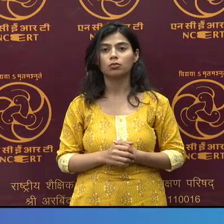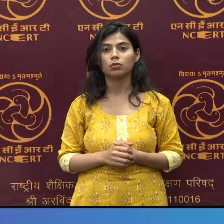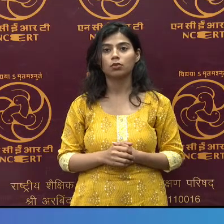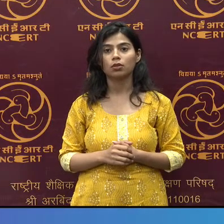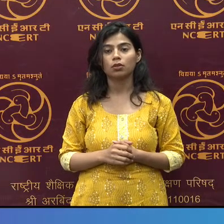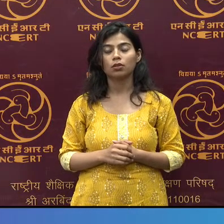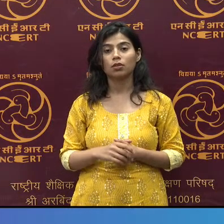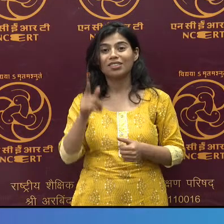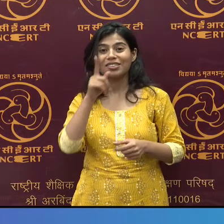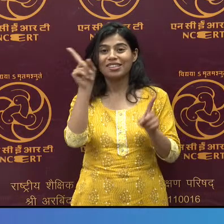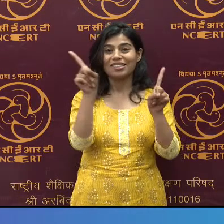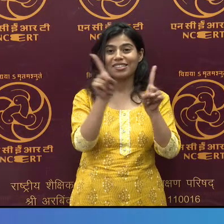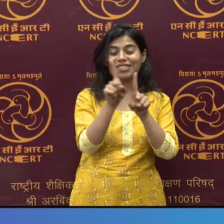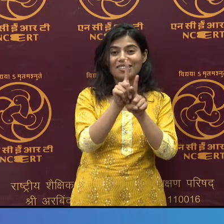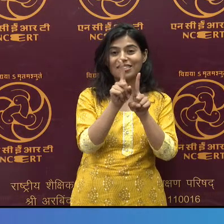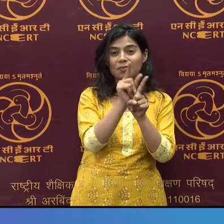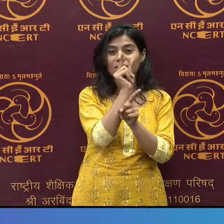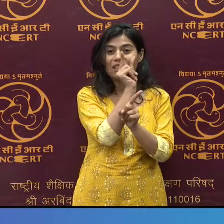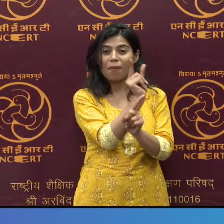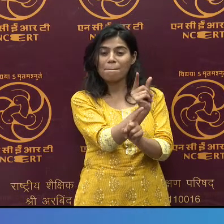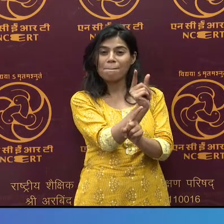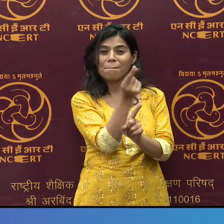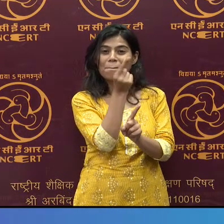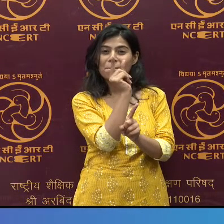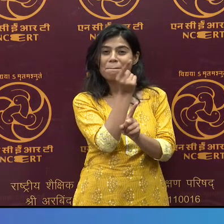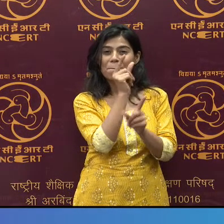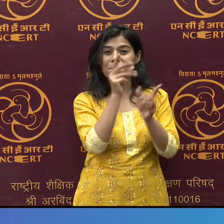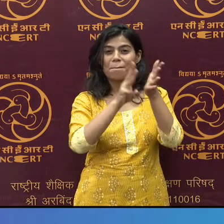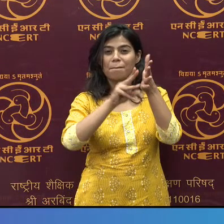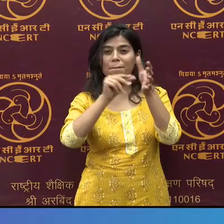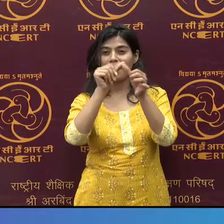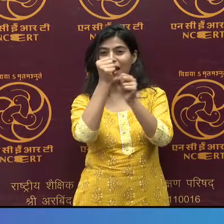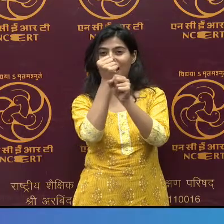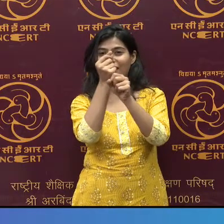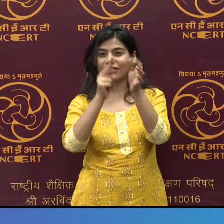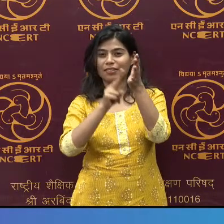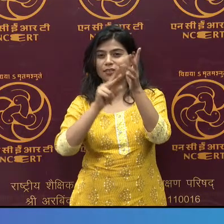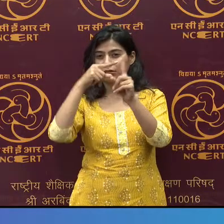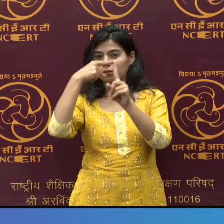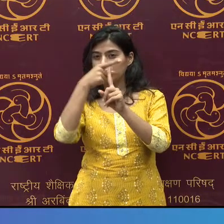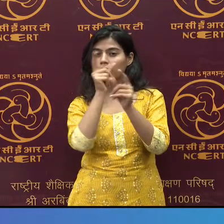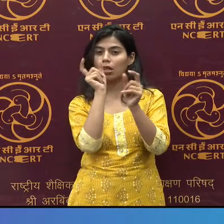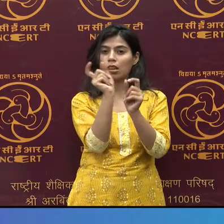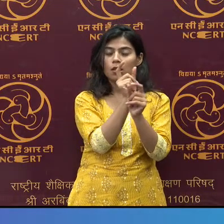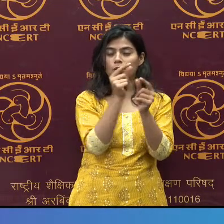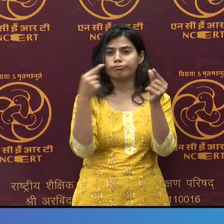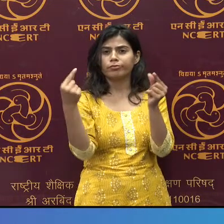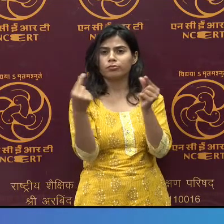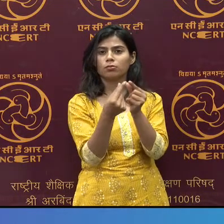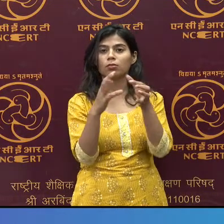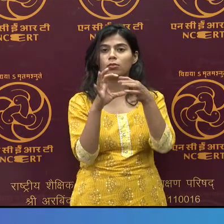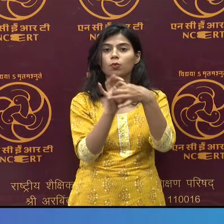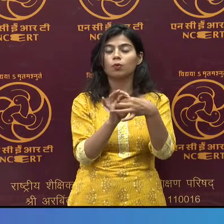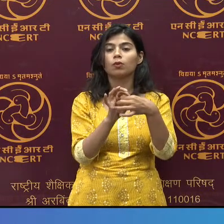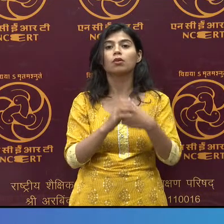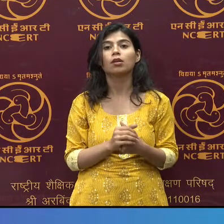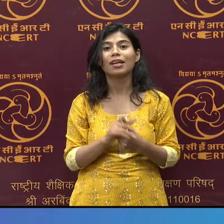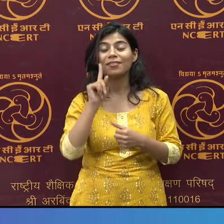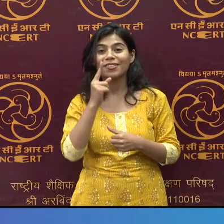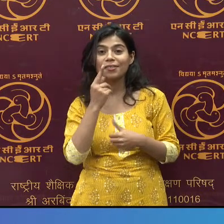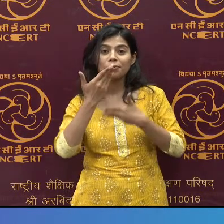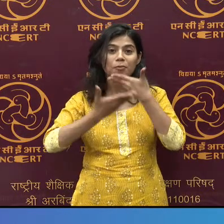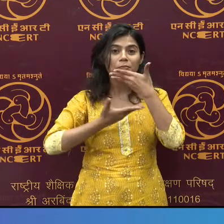magnets to attract innocent, inexperienced students who are seeking sincere direction or counseling in terms of